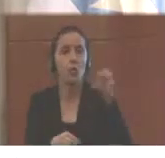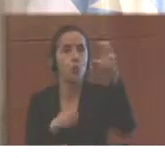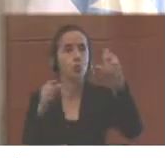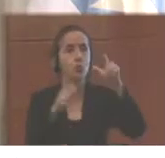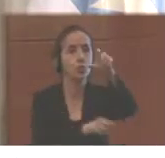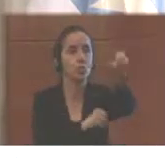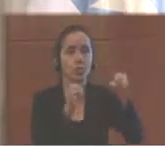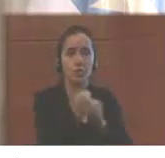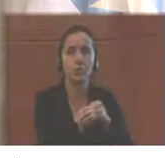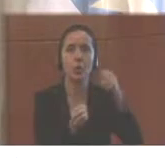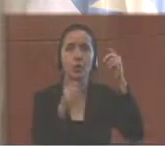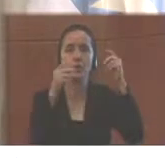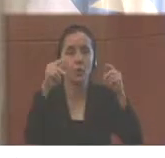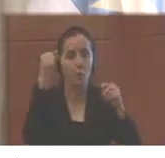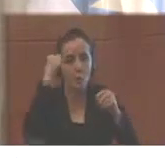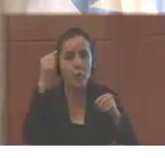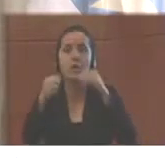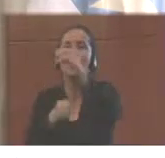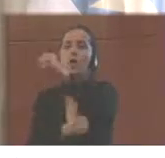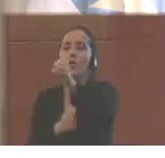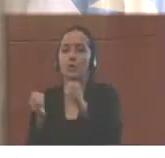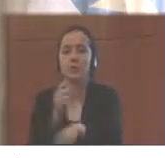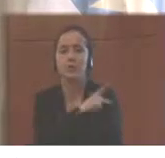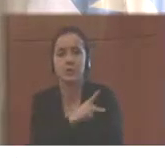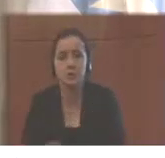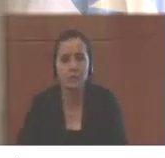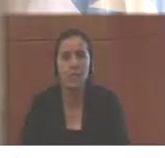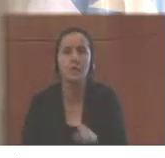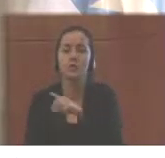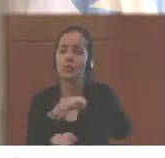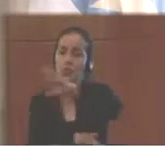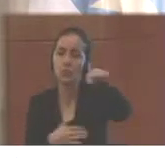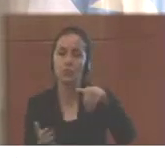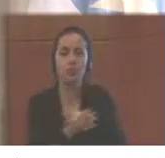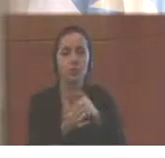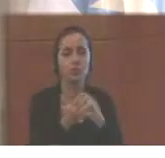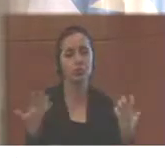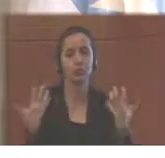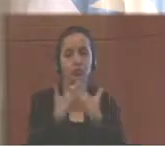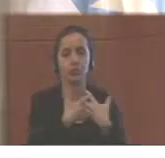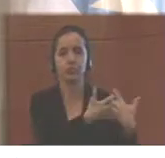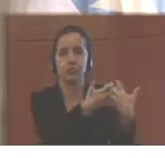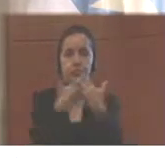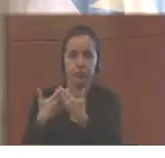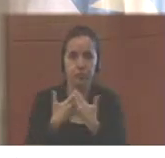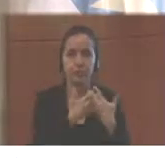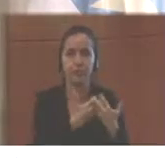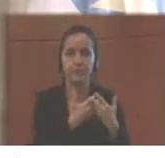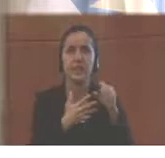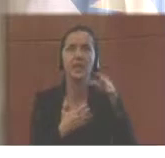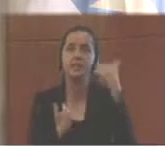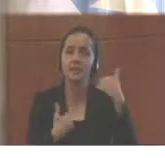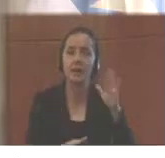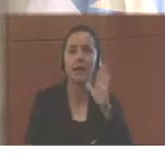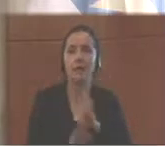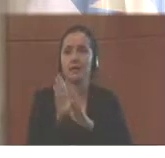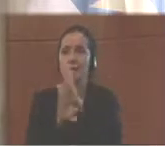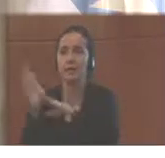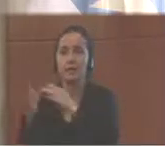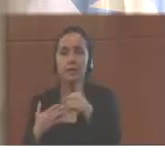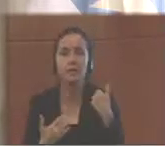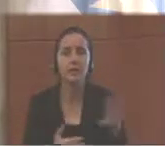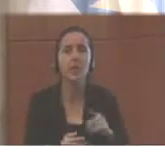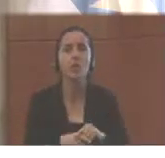bodies. 50 to 60% of our set targets have been achieved in this regard. Action 2. The main input, amongst others, into